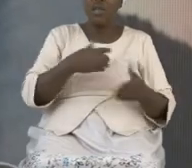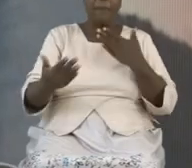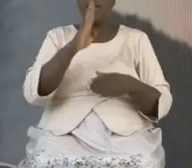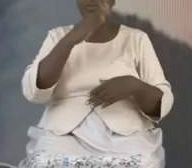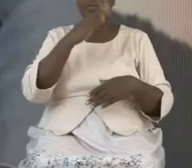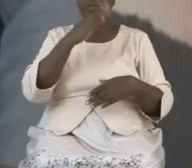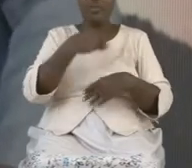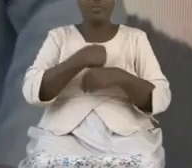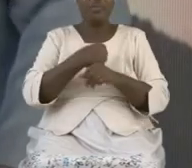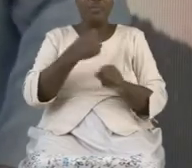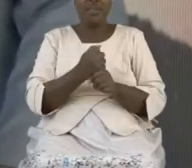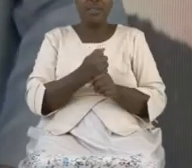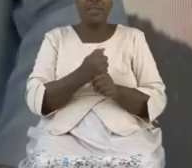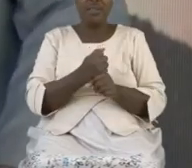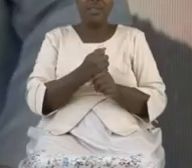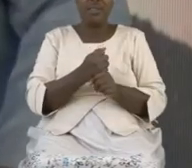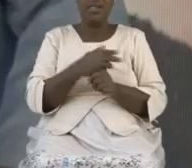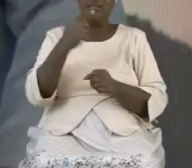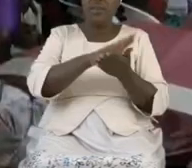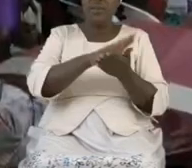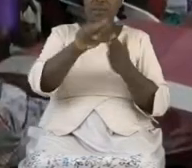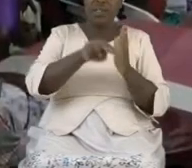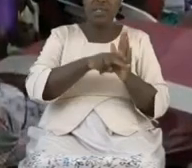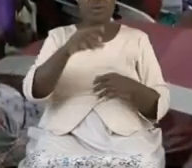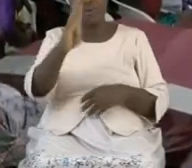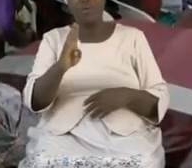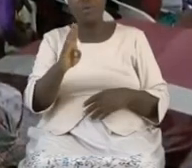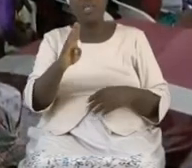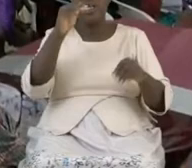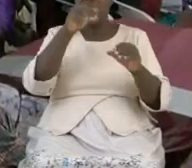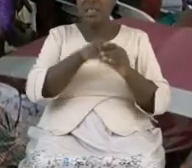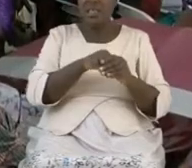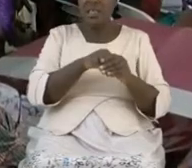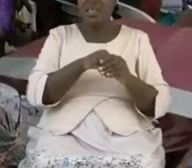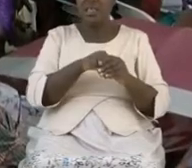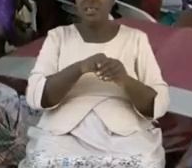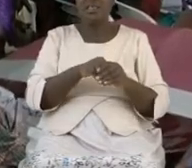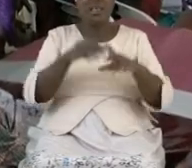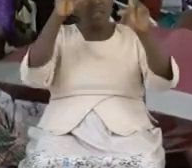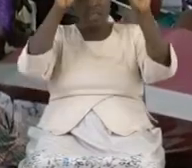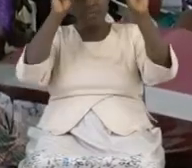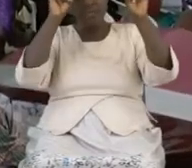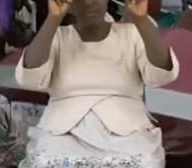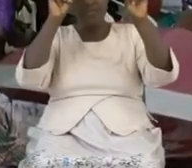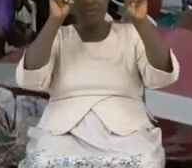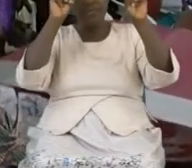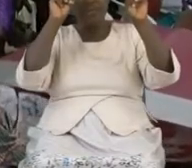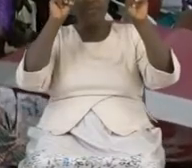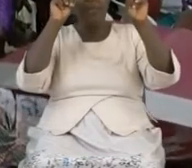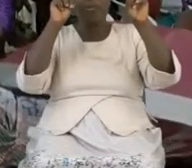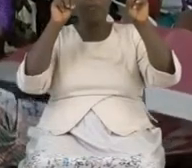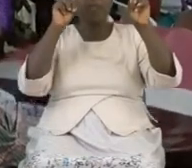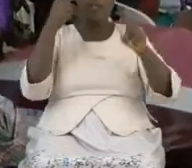the righteousness of God in him. Look at Hebrews